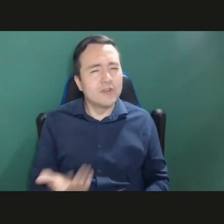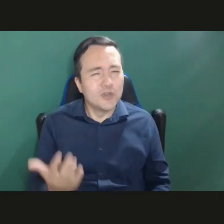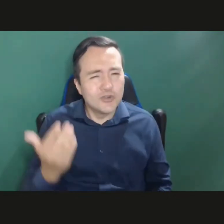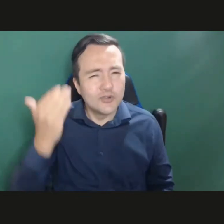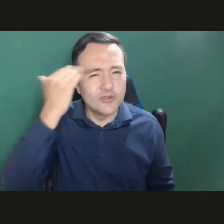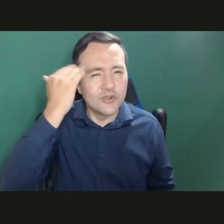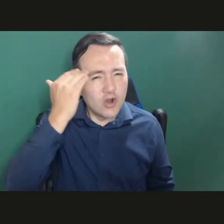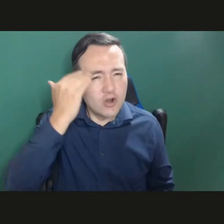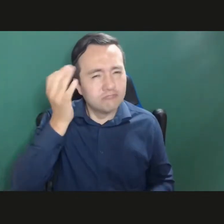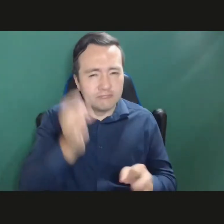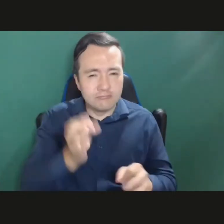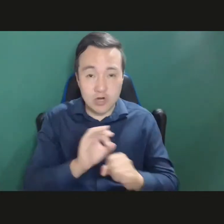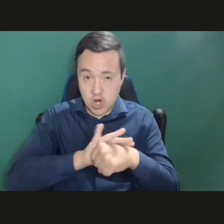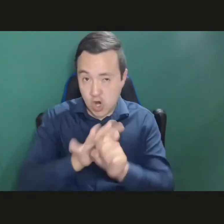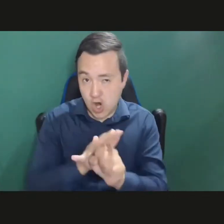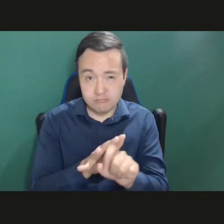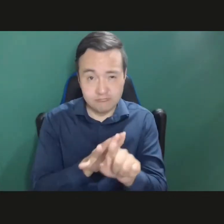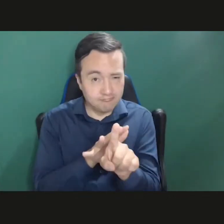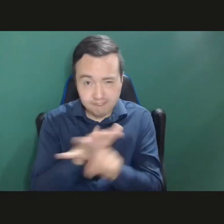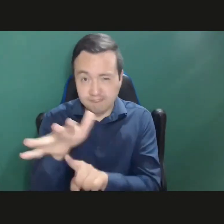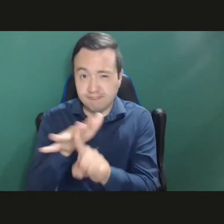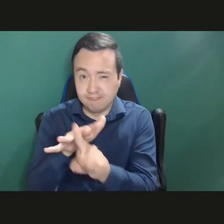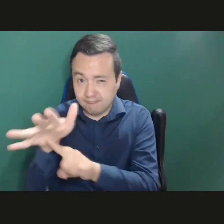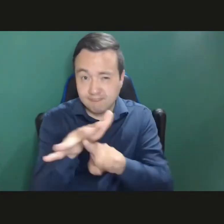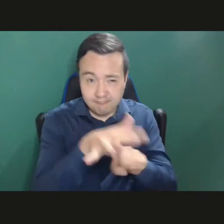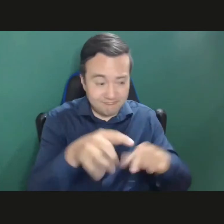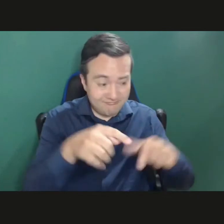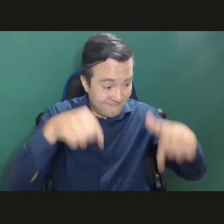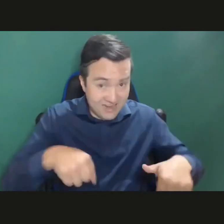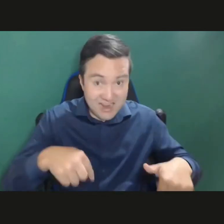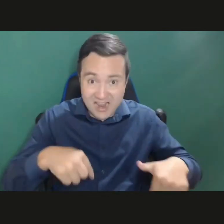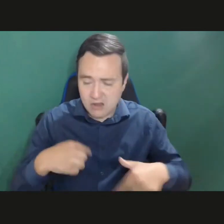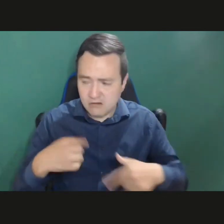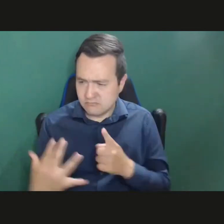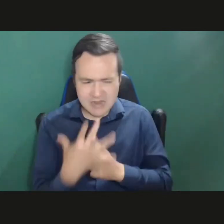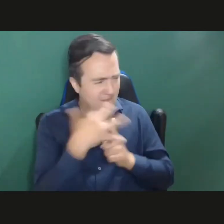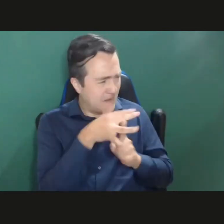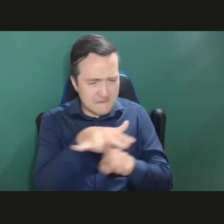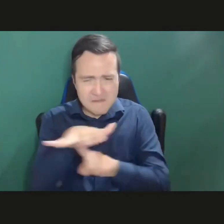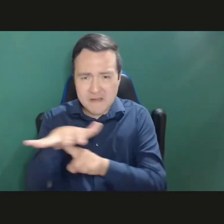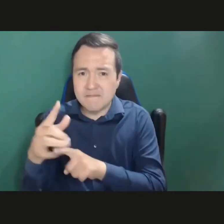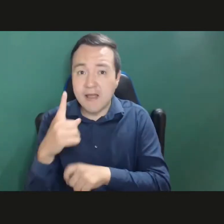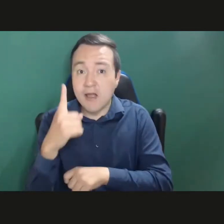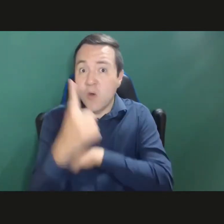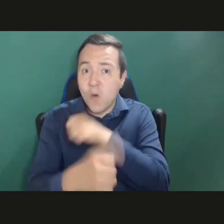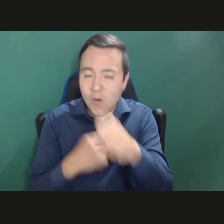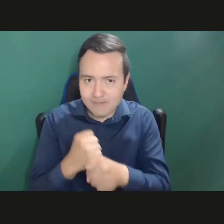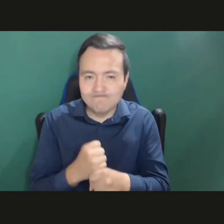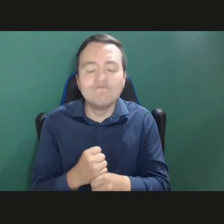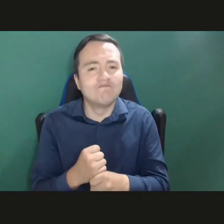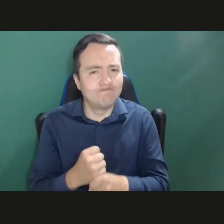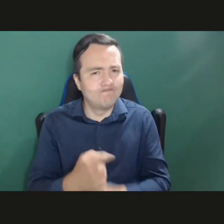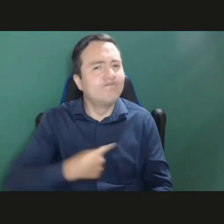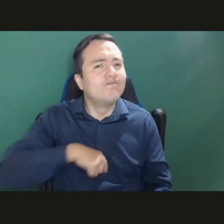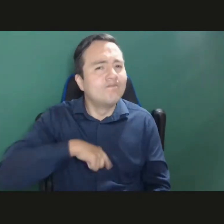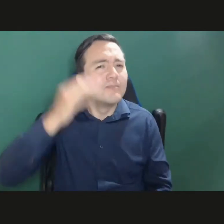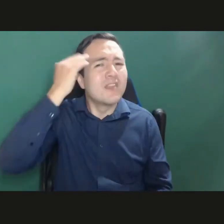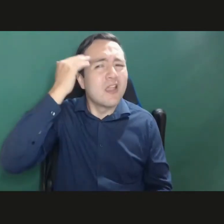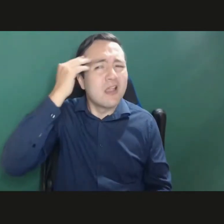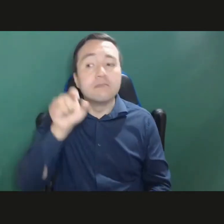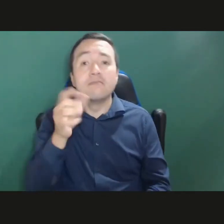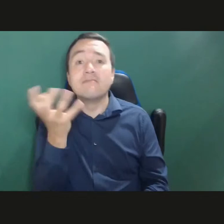we are conscious of the fact that people living with non-communicable diseases are at higher risk of severe